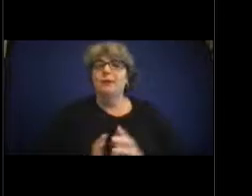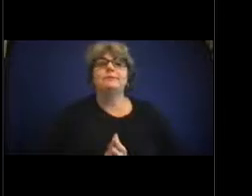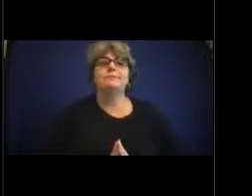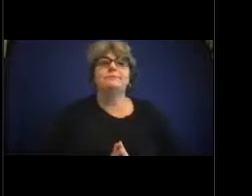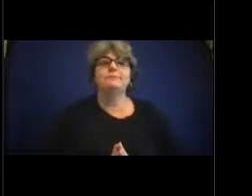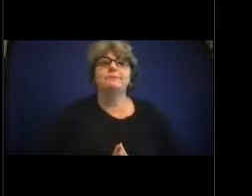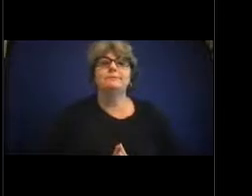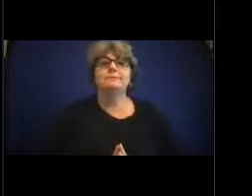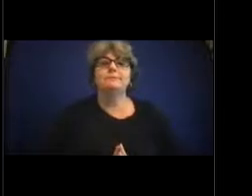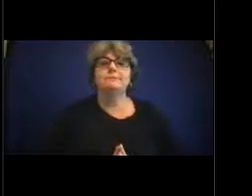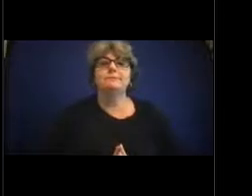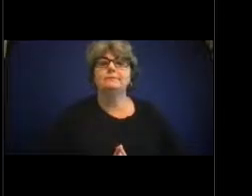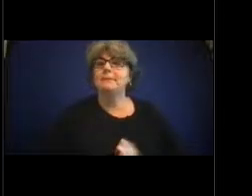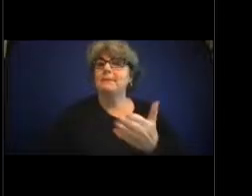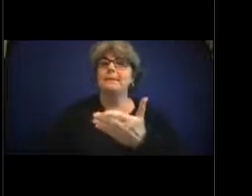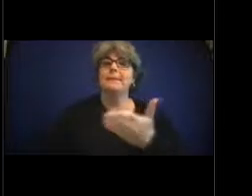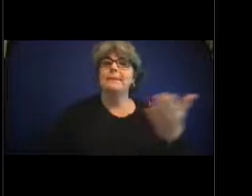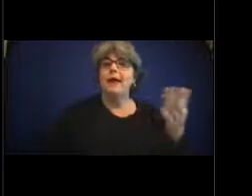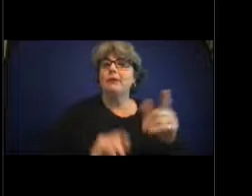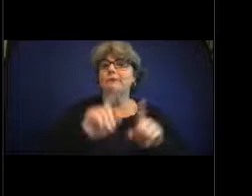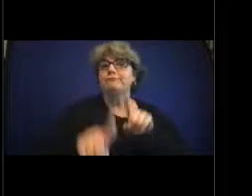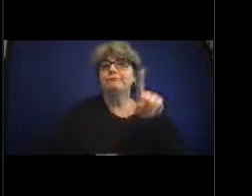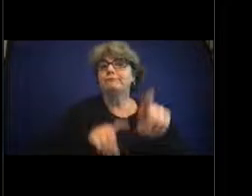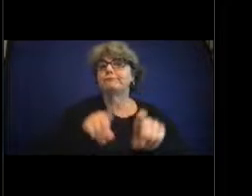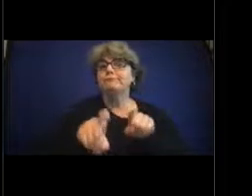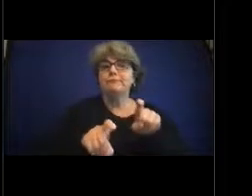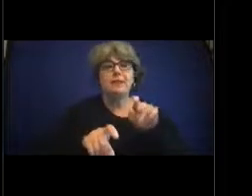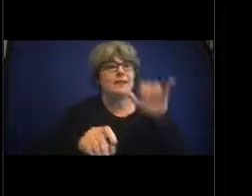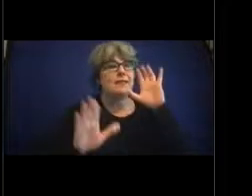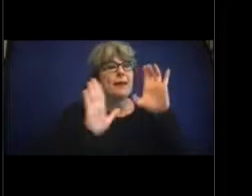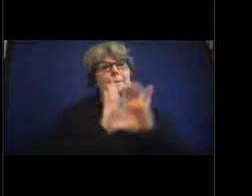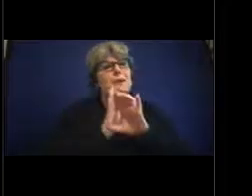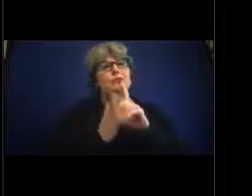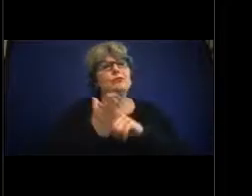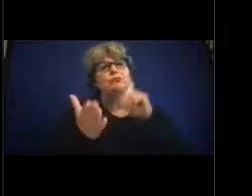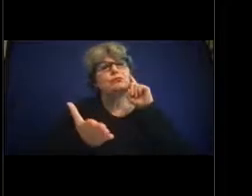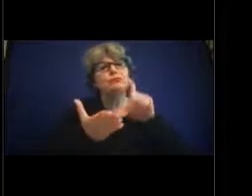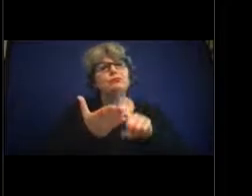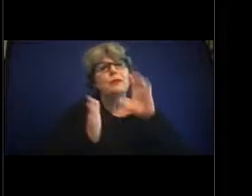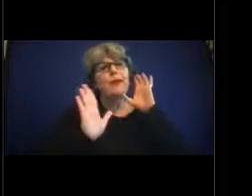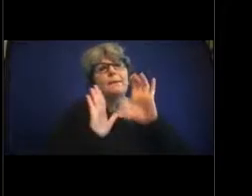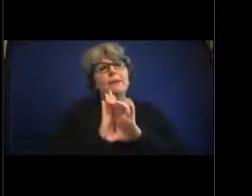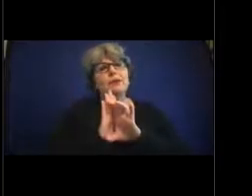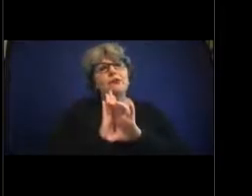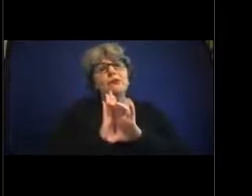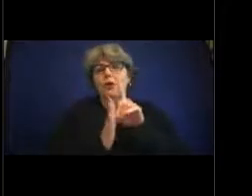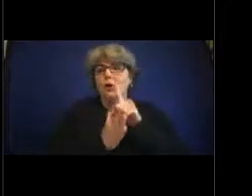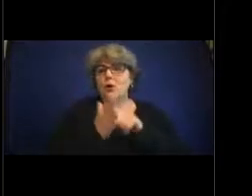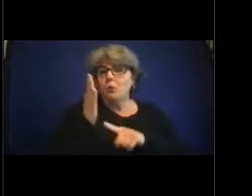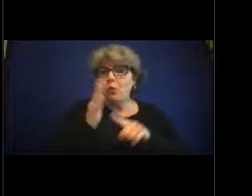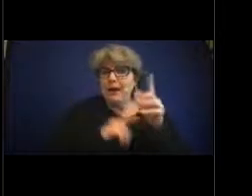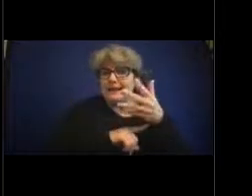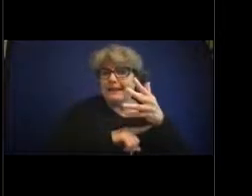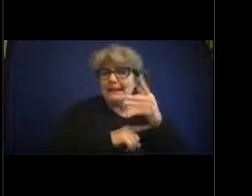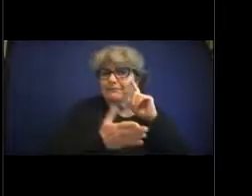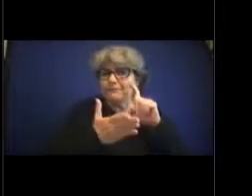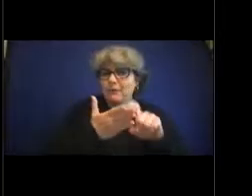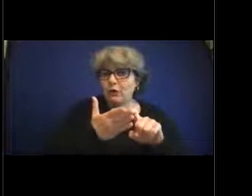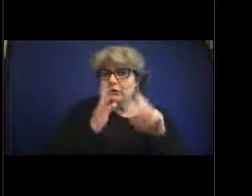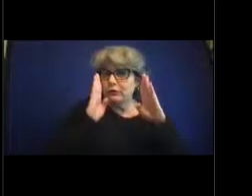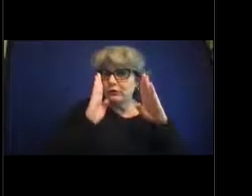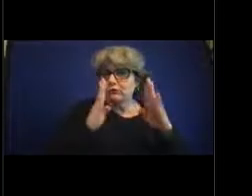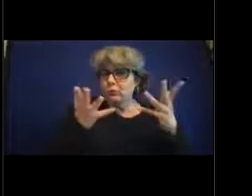Now, we'd like to ask you all some questions. In this image, what do you see? And what part of the leaf catches your